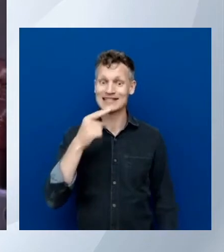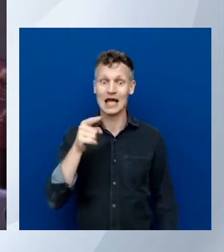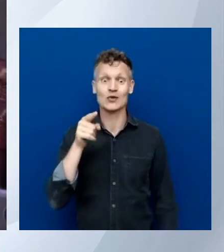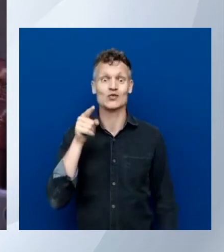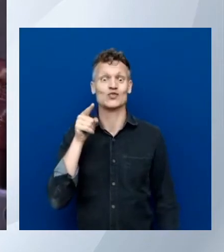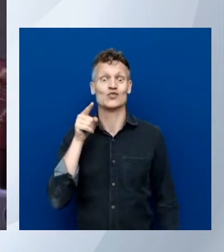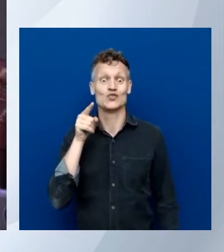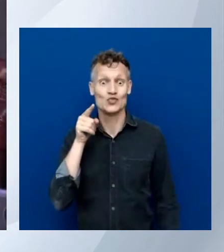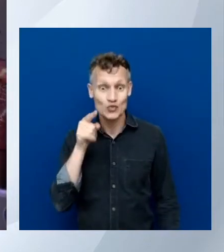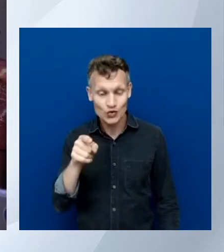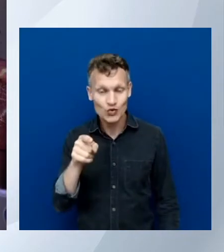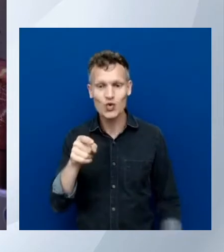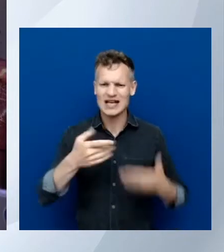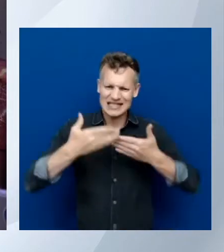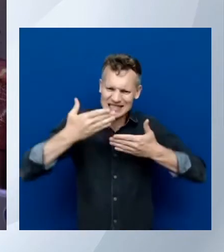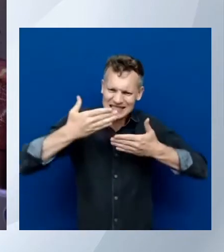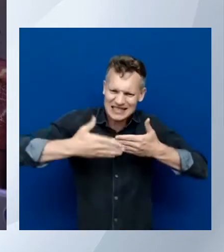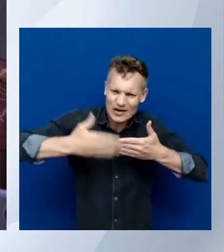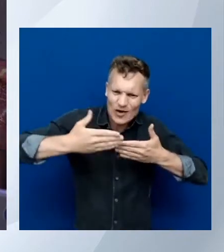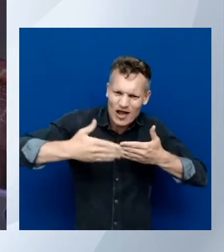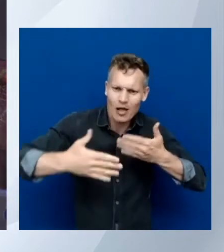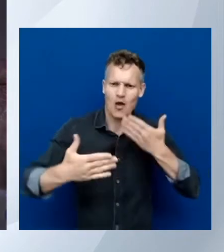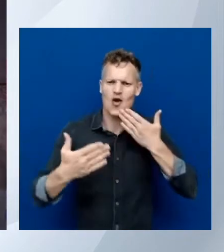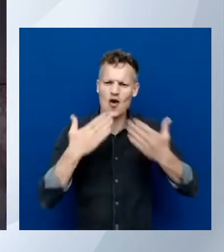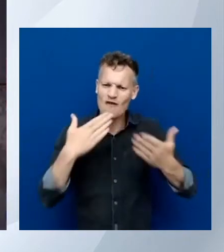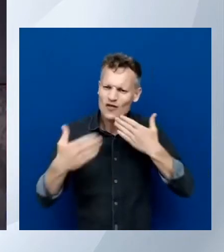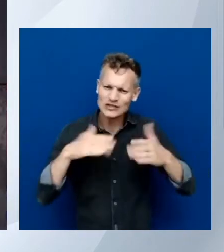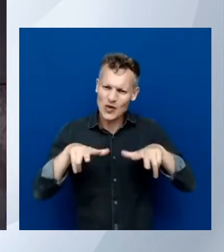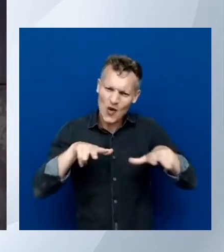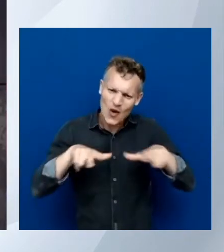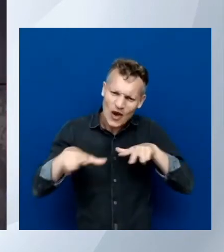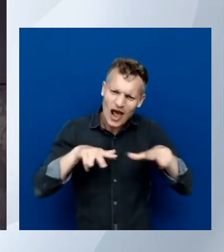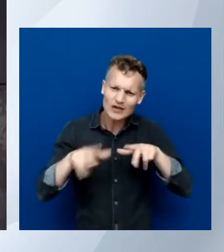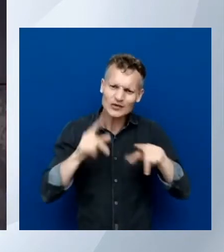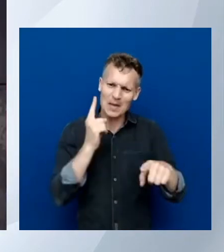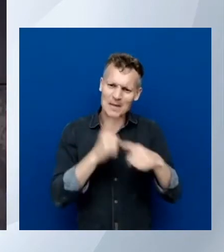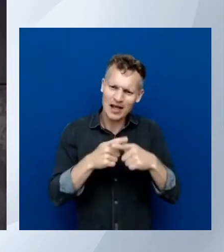runner. Could you elaborate on that a bit? Sure. A bit.